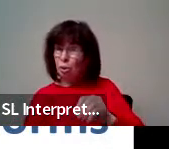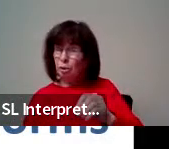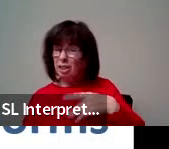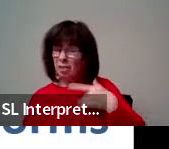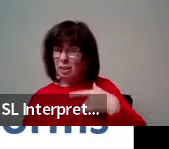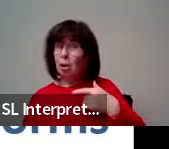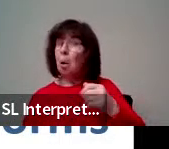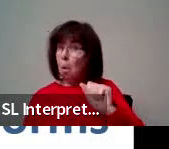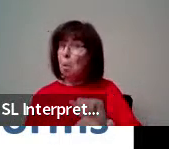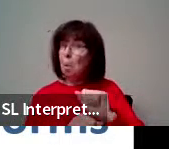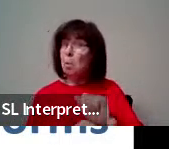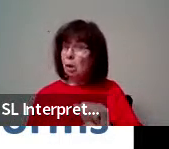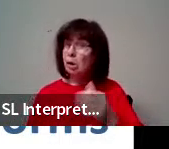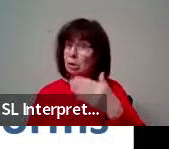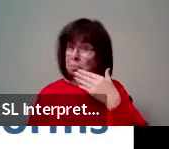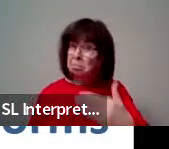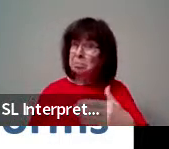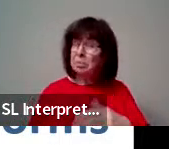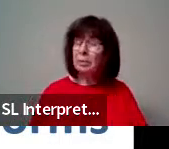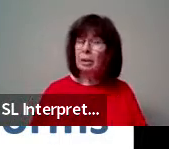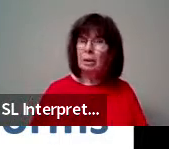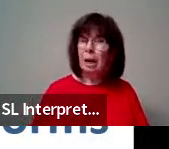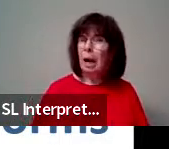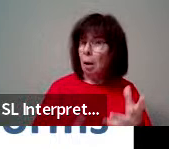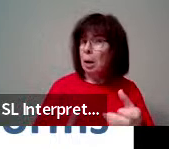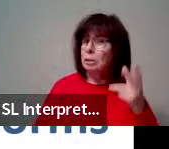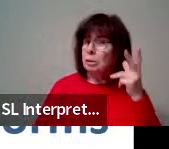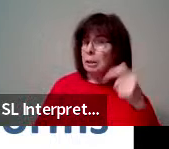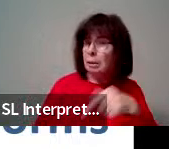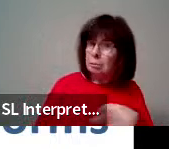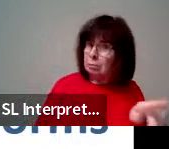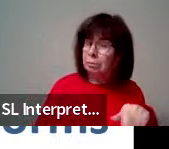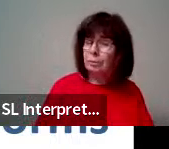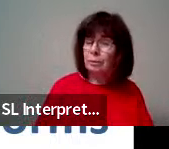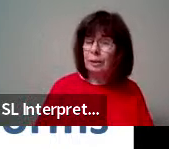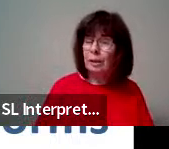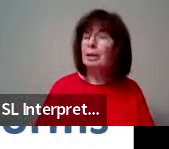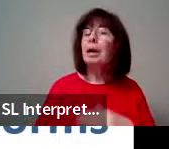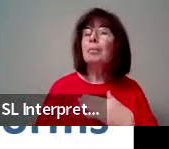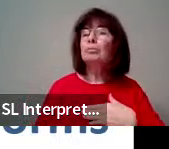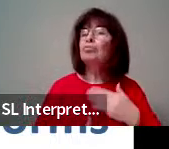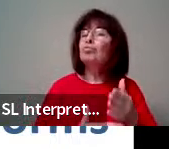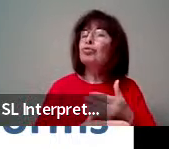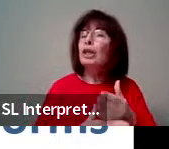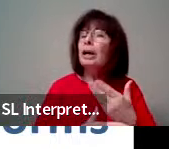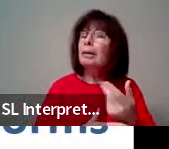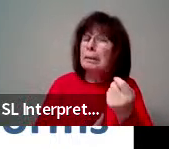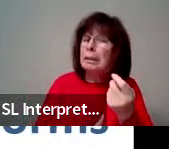working? We would like to hear you share a little bit.